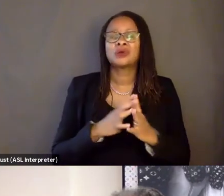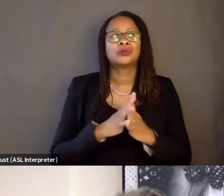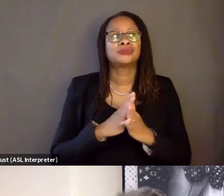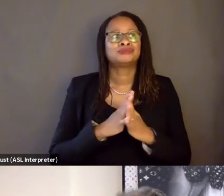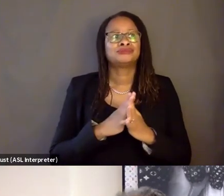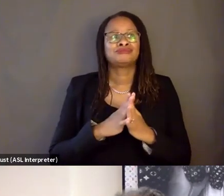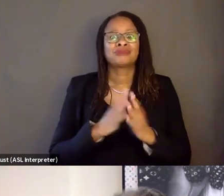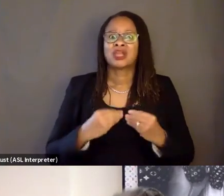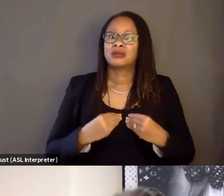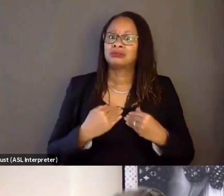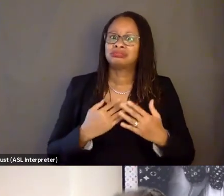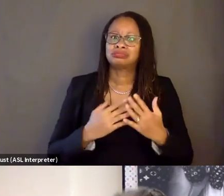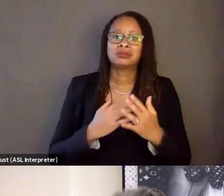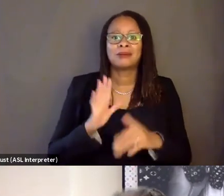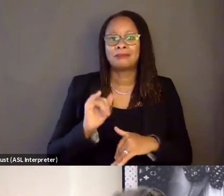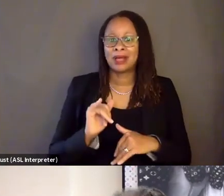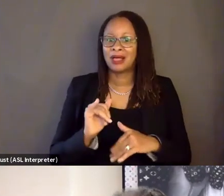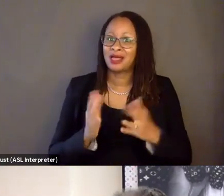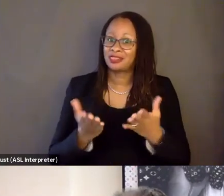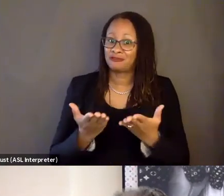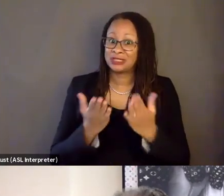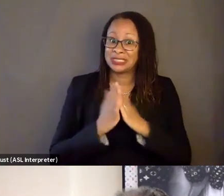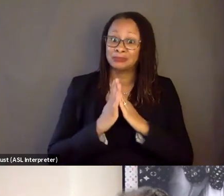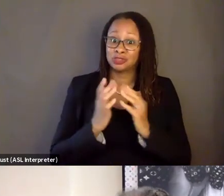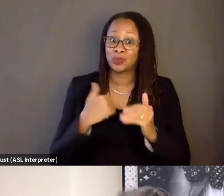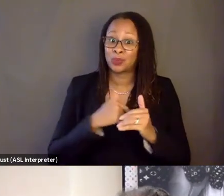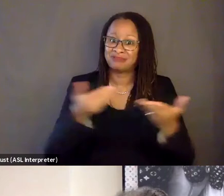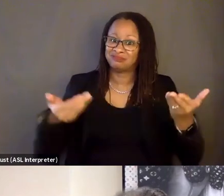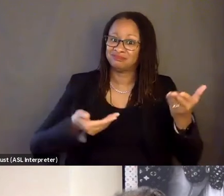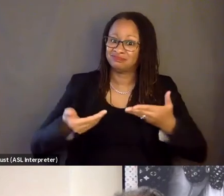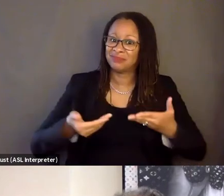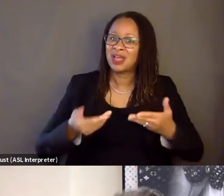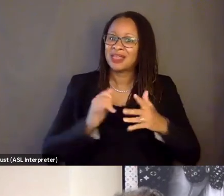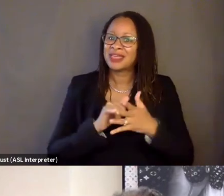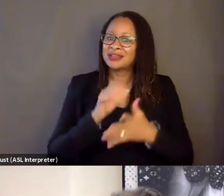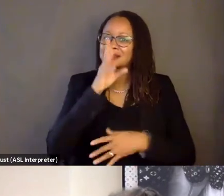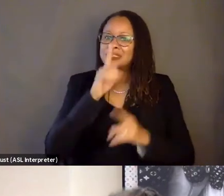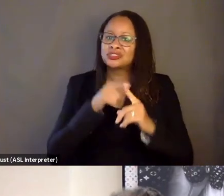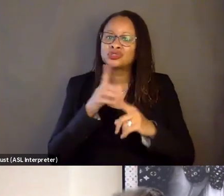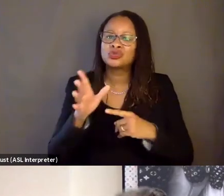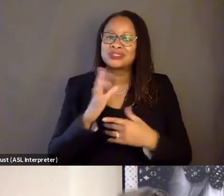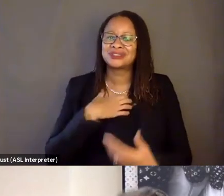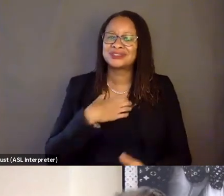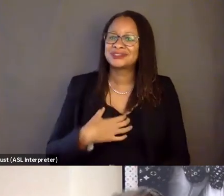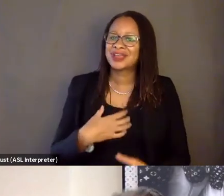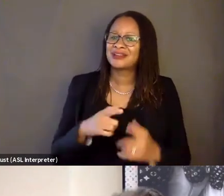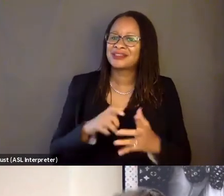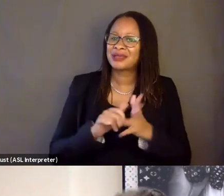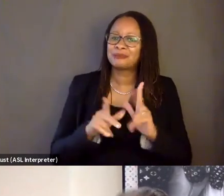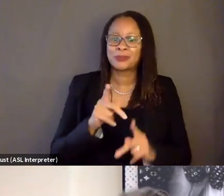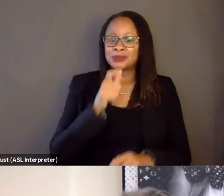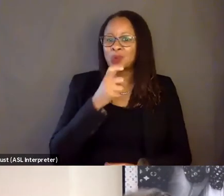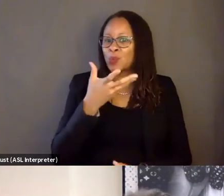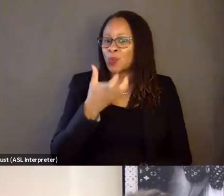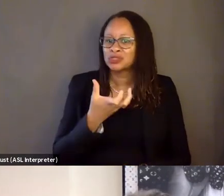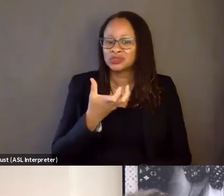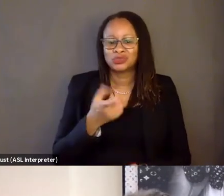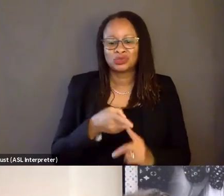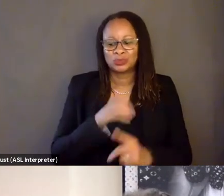reception that we've had, which speaks to this desire that people don't want to just